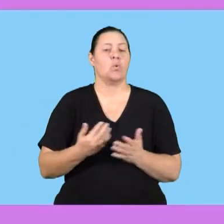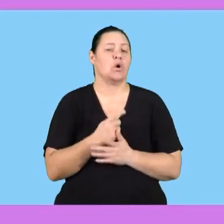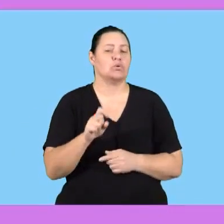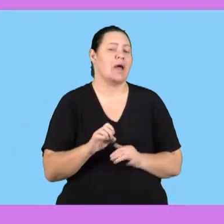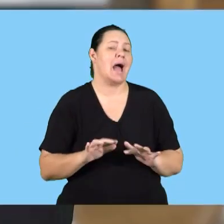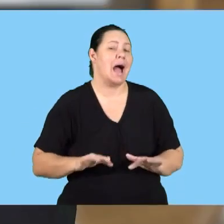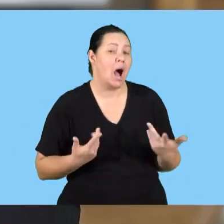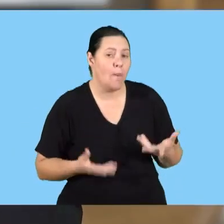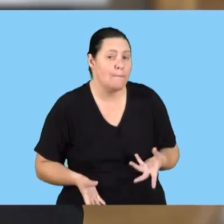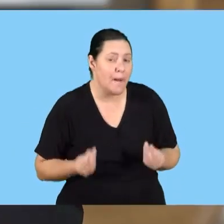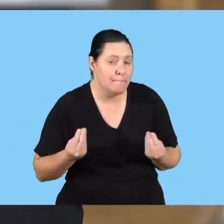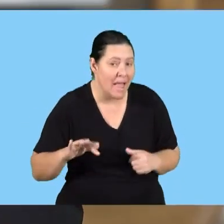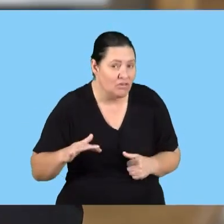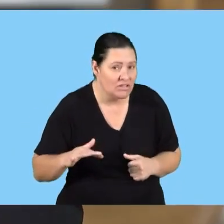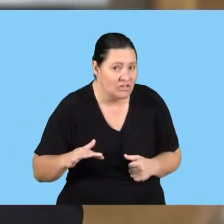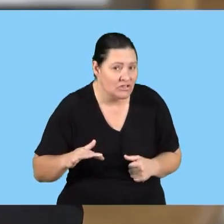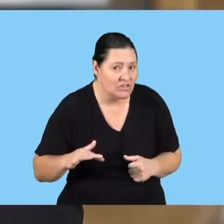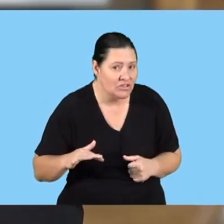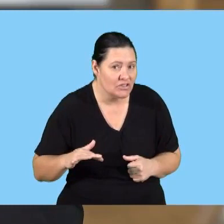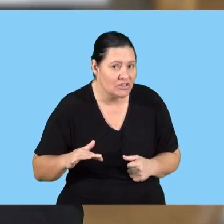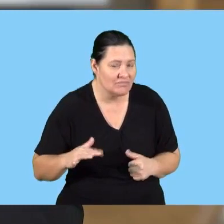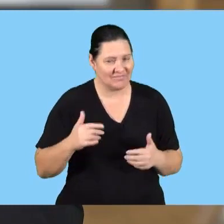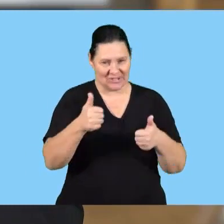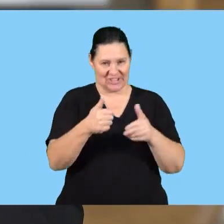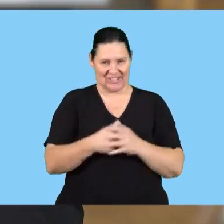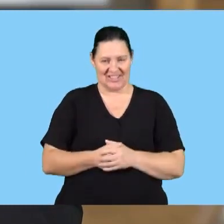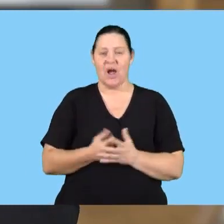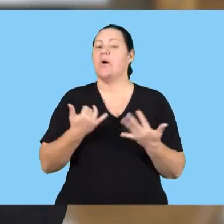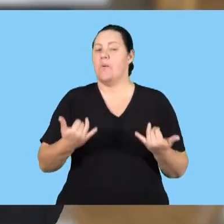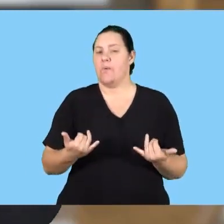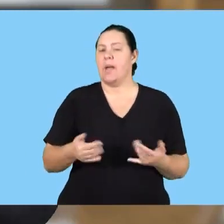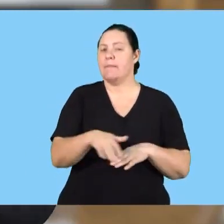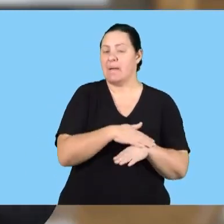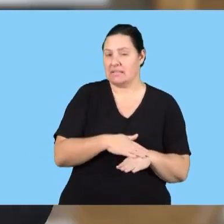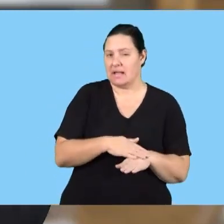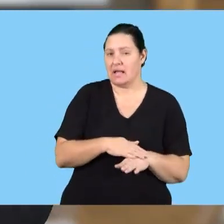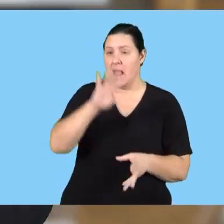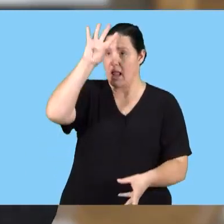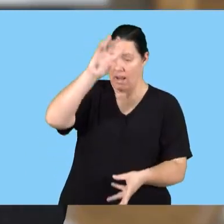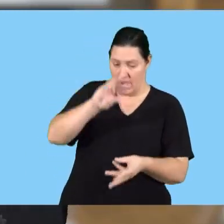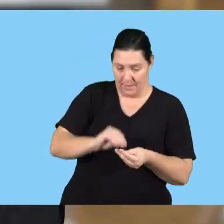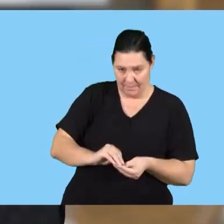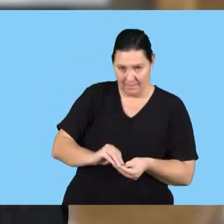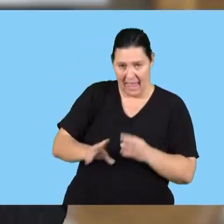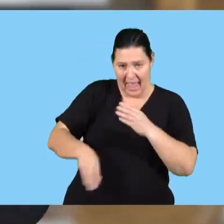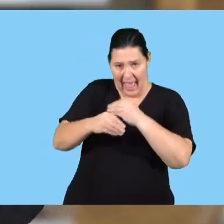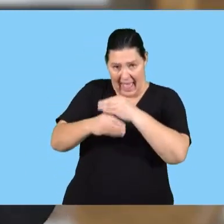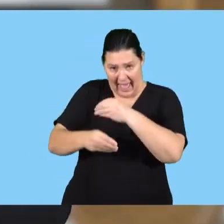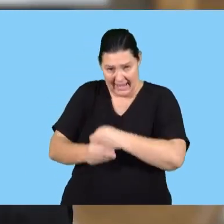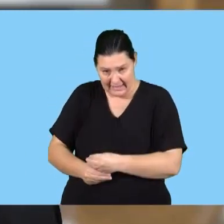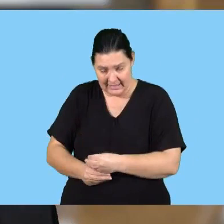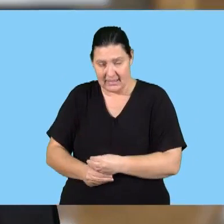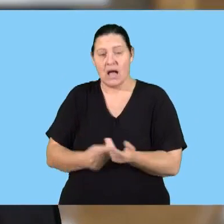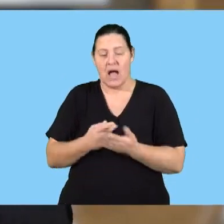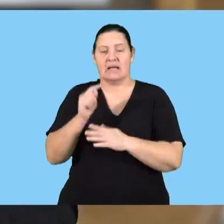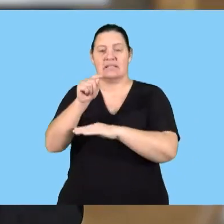Quick question, how do I determine the average again? Good. So basically, I take the sum total, meaning I add all the